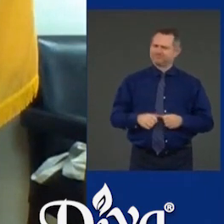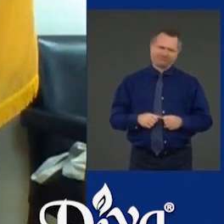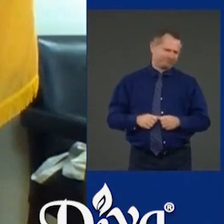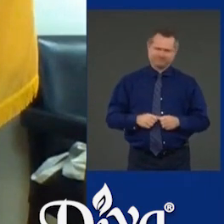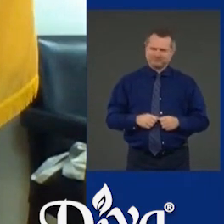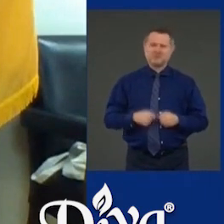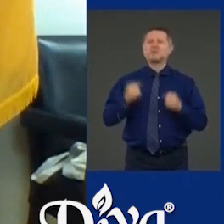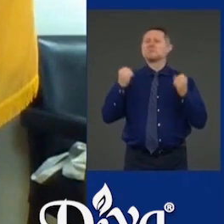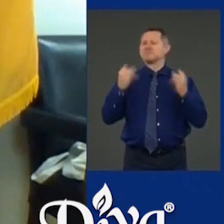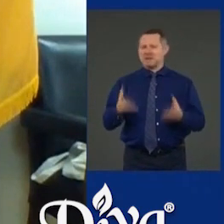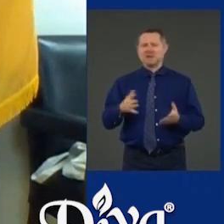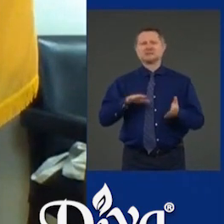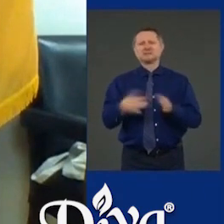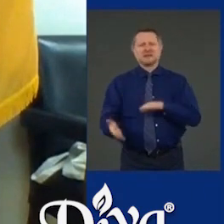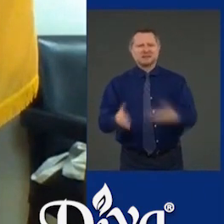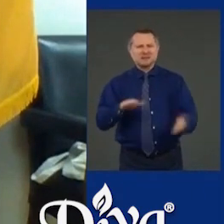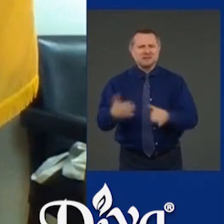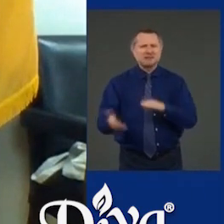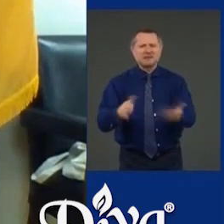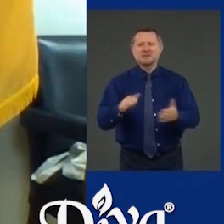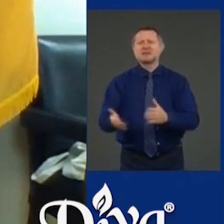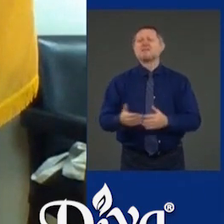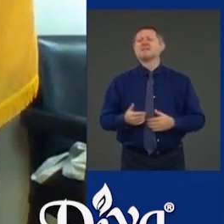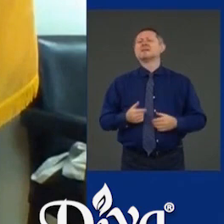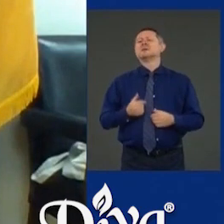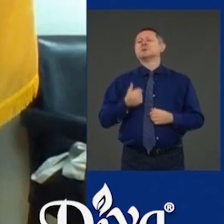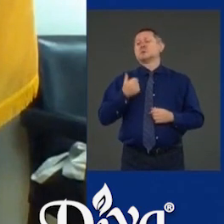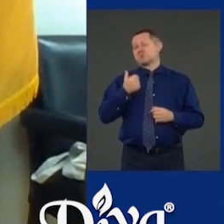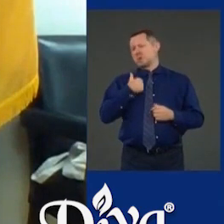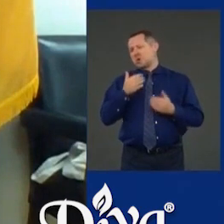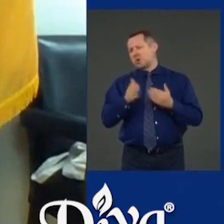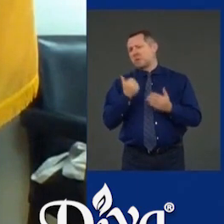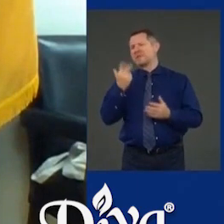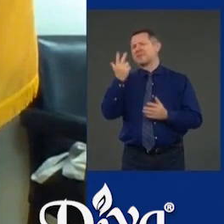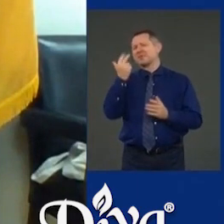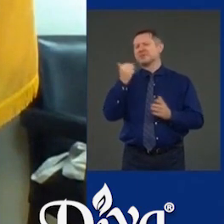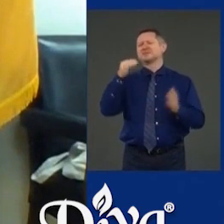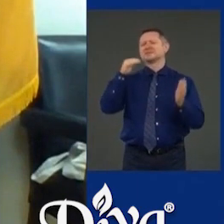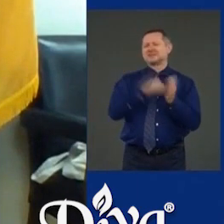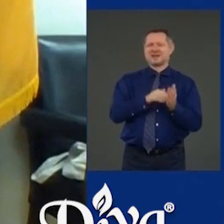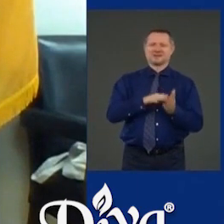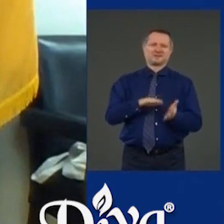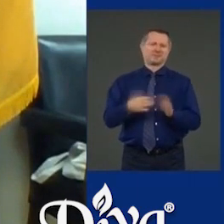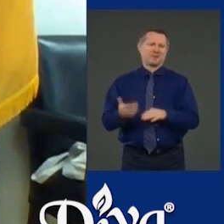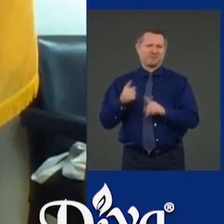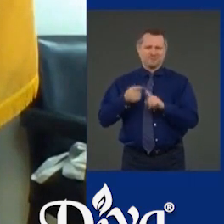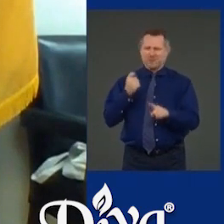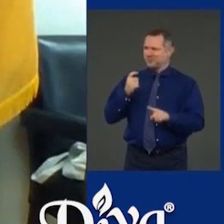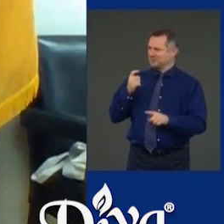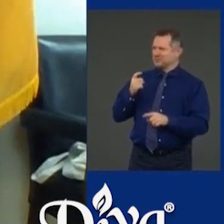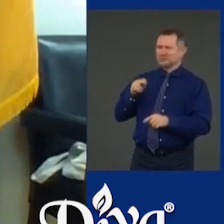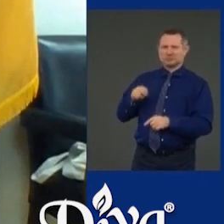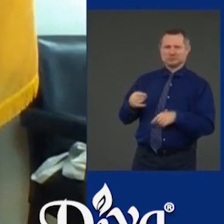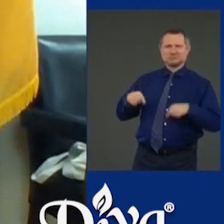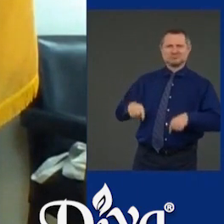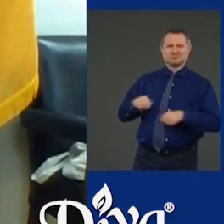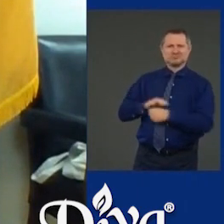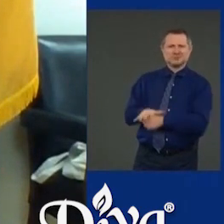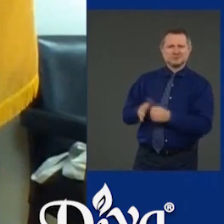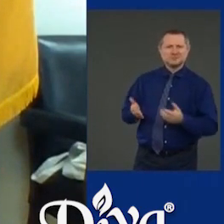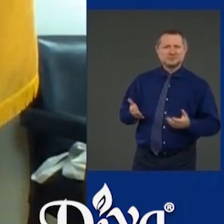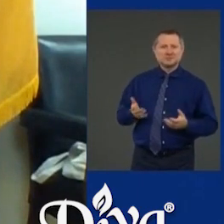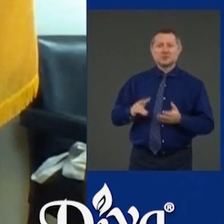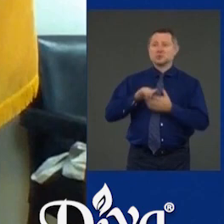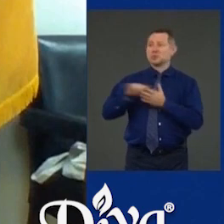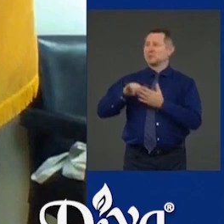sisters. We've lost just under 13,000 members of our New Jersey family. New York has paid an enormous price. Connecticut